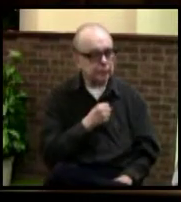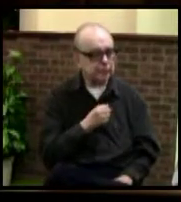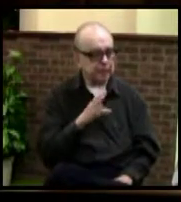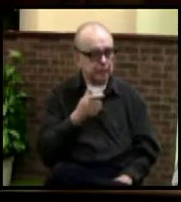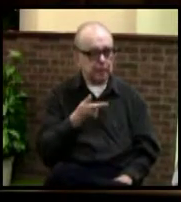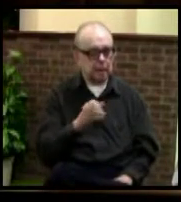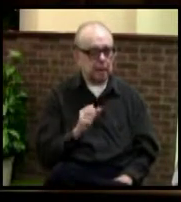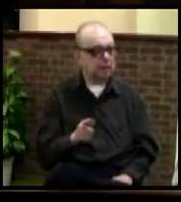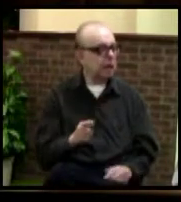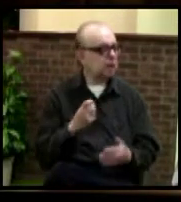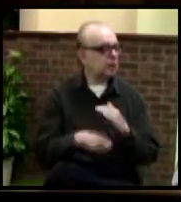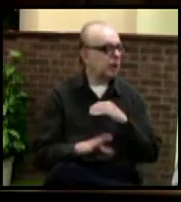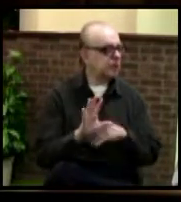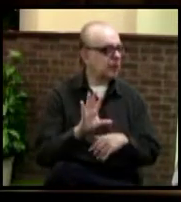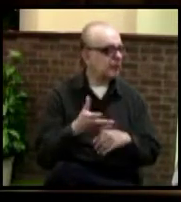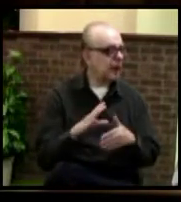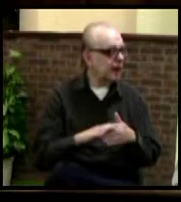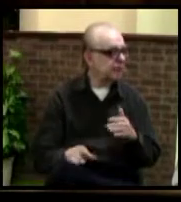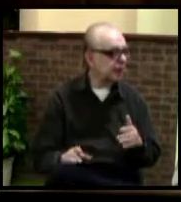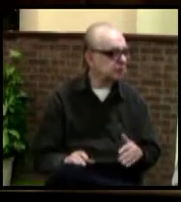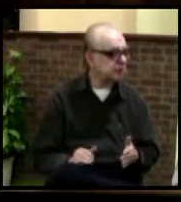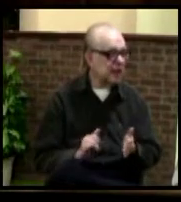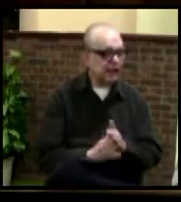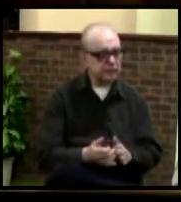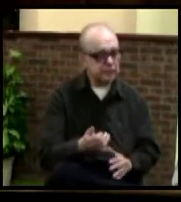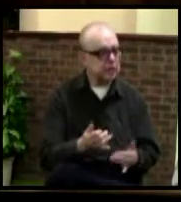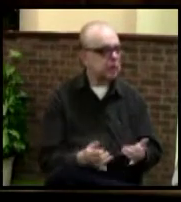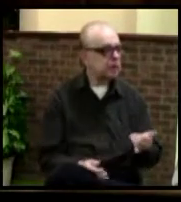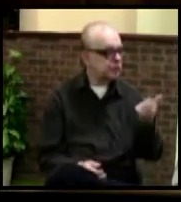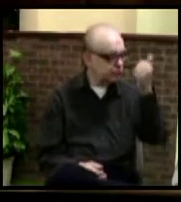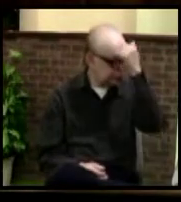costing $5 and something, that's stupid.